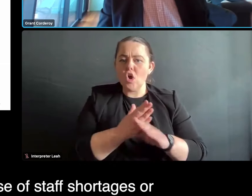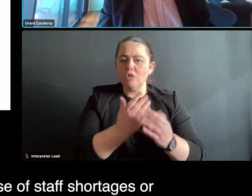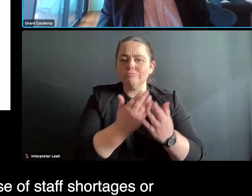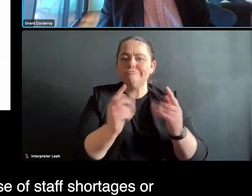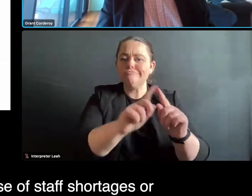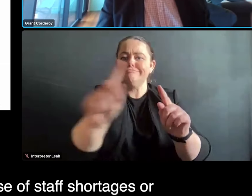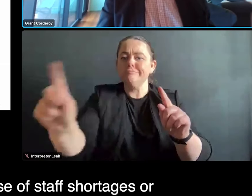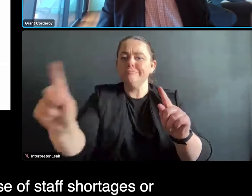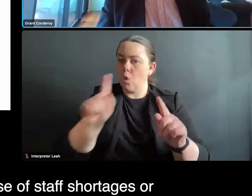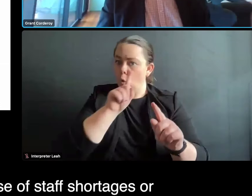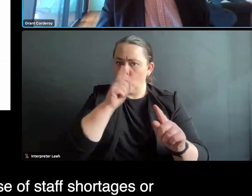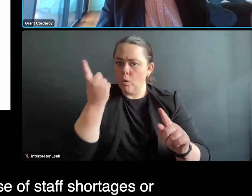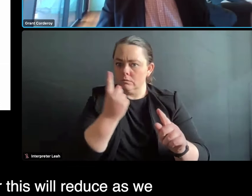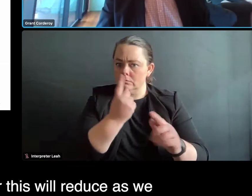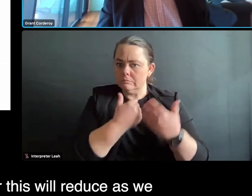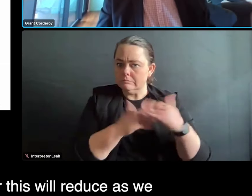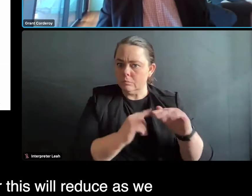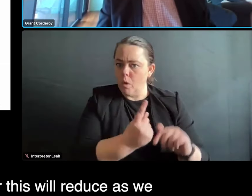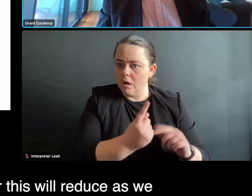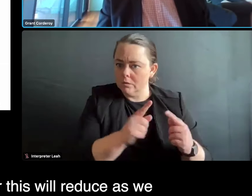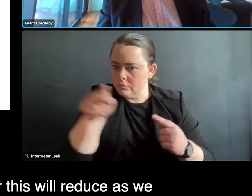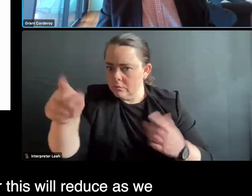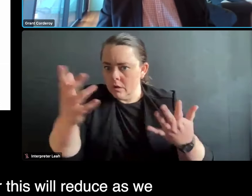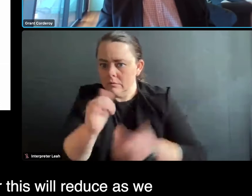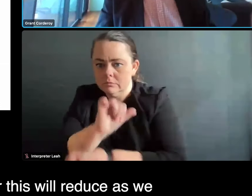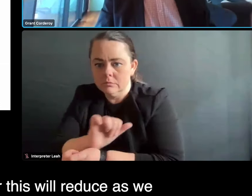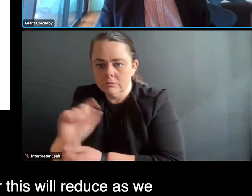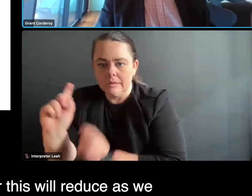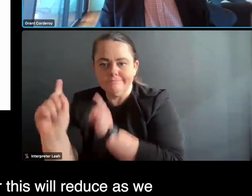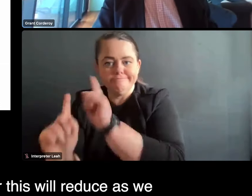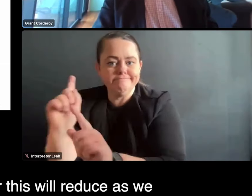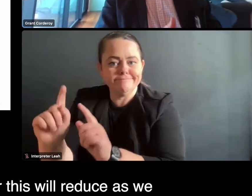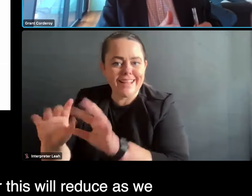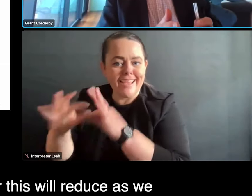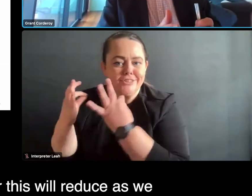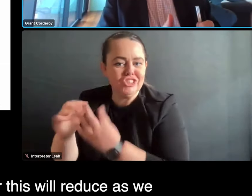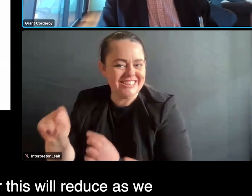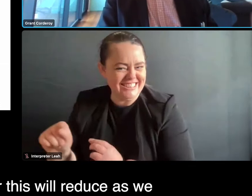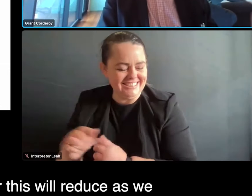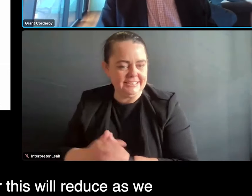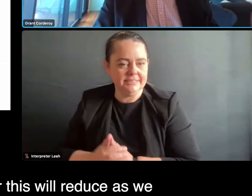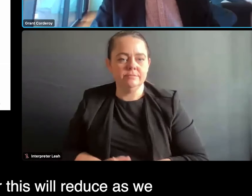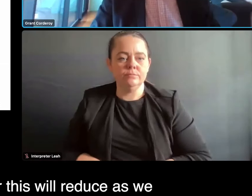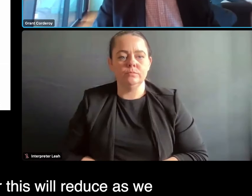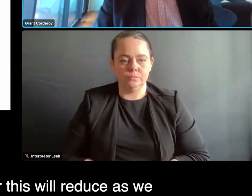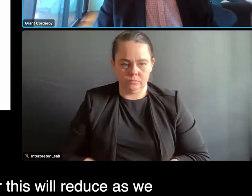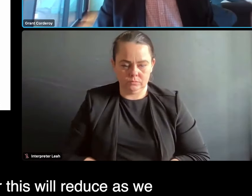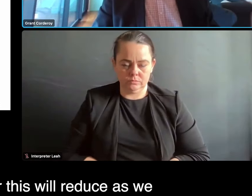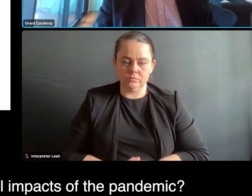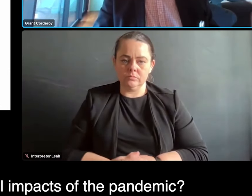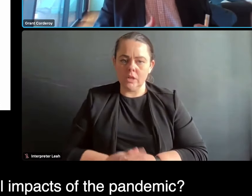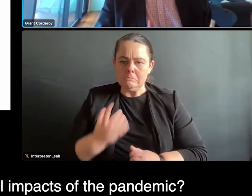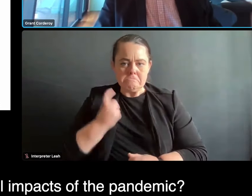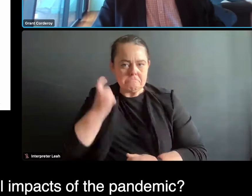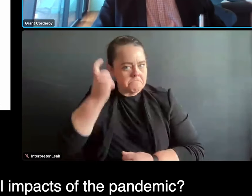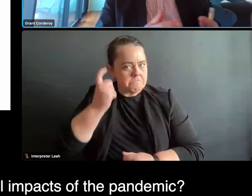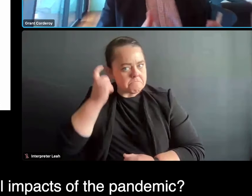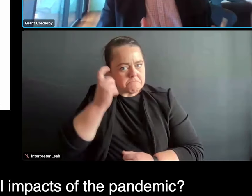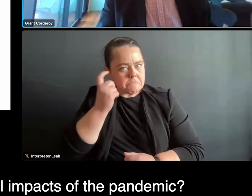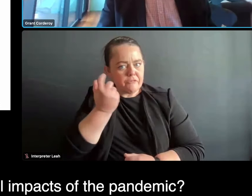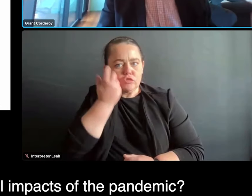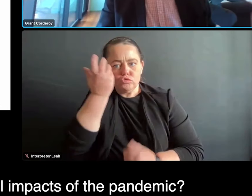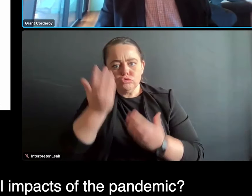continue because of staff shortages or taking time to get staff? Or is this will reduce as we